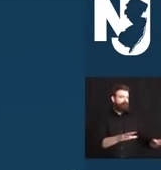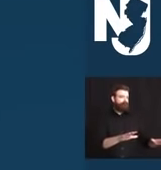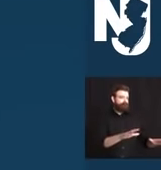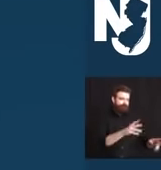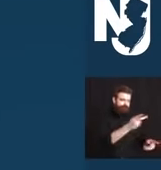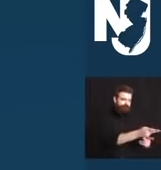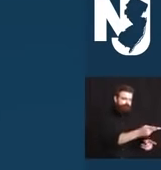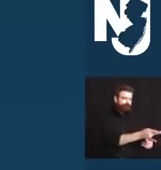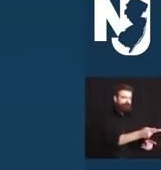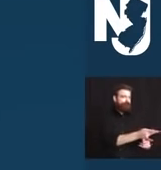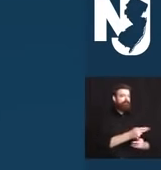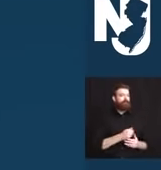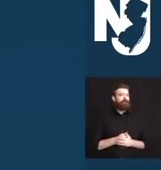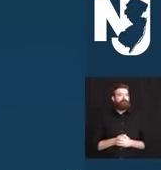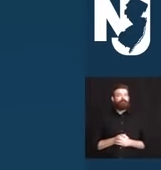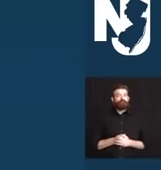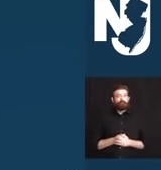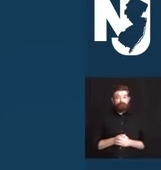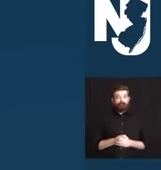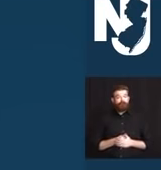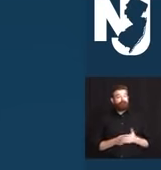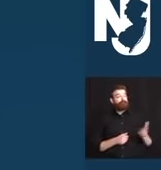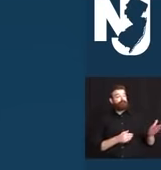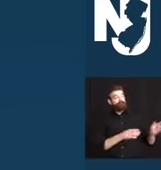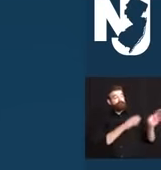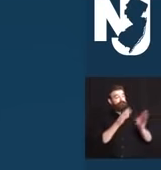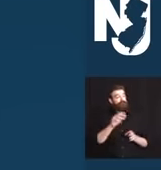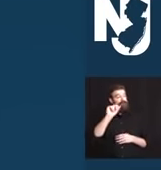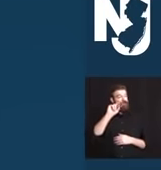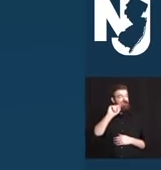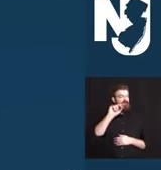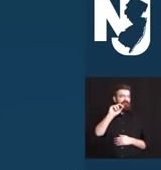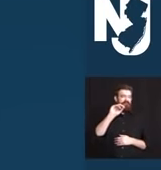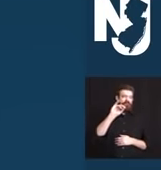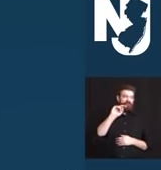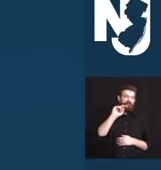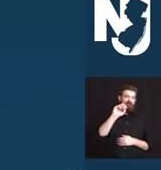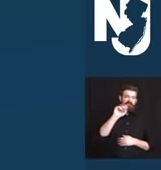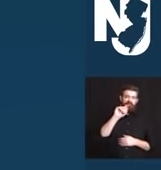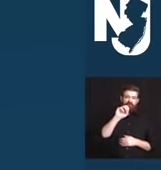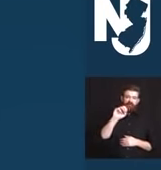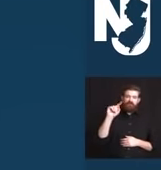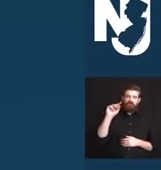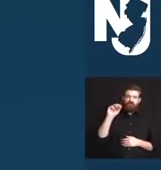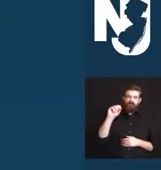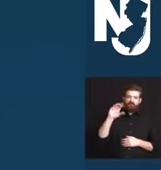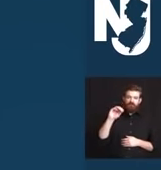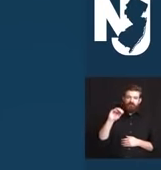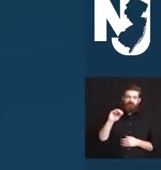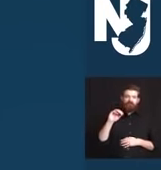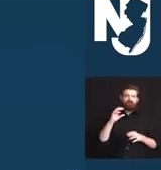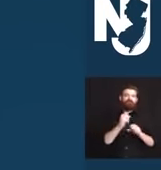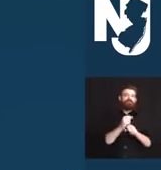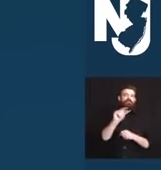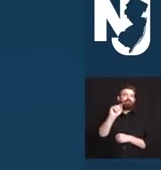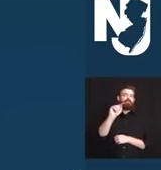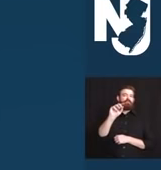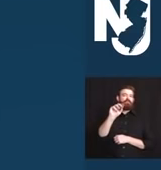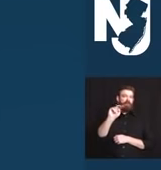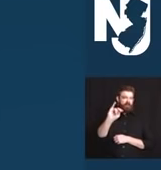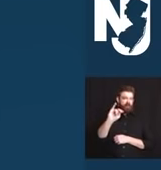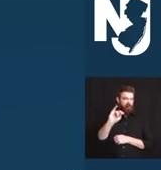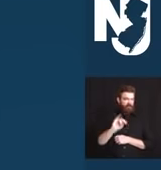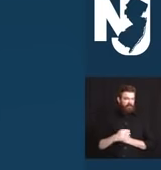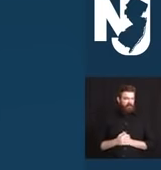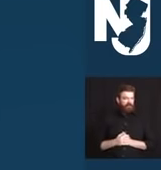Next up, we recall Antoinette Tony Tosco, who spent her entire life in Bridgewater in Somerset County. Tony